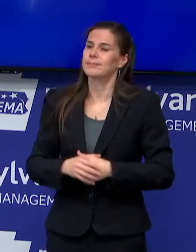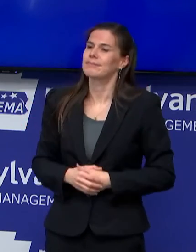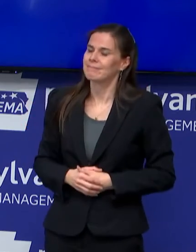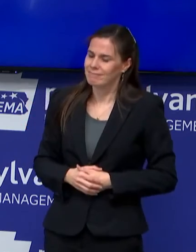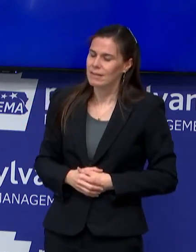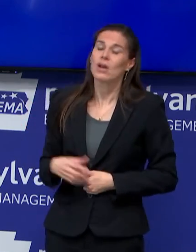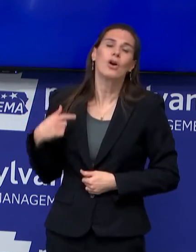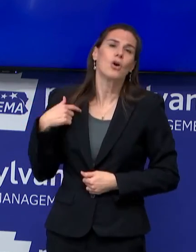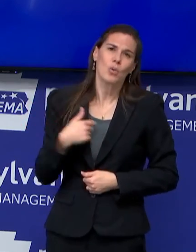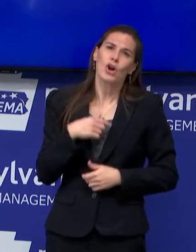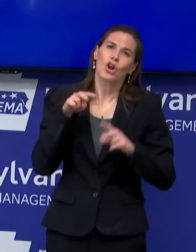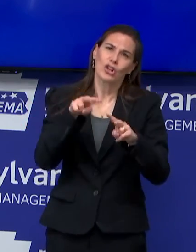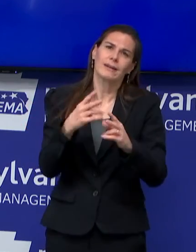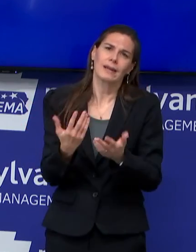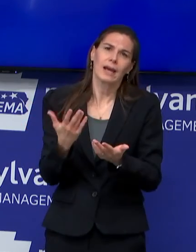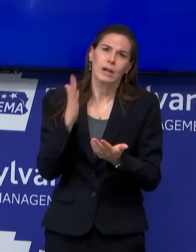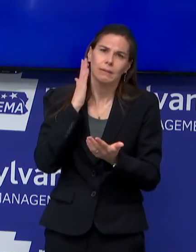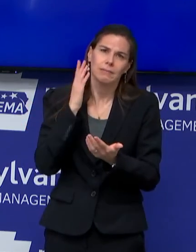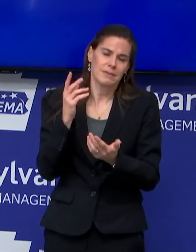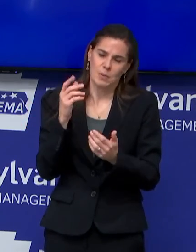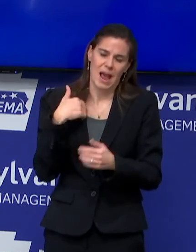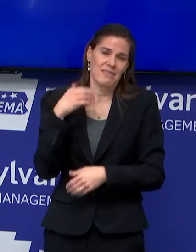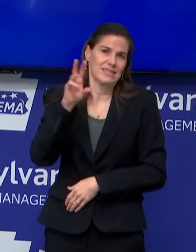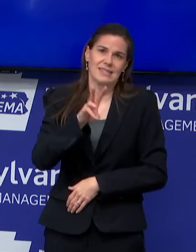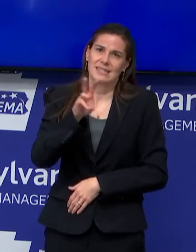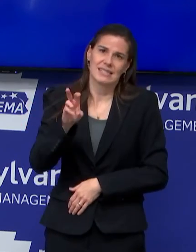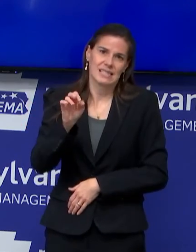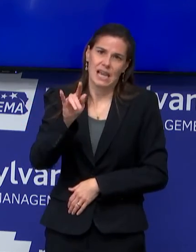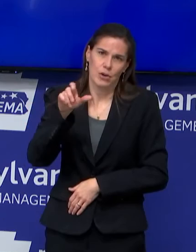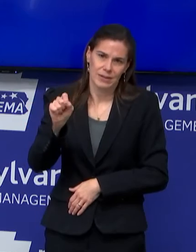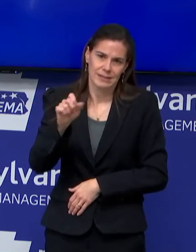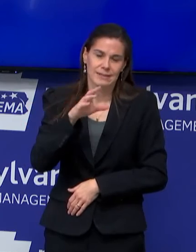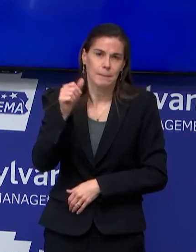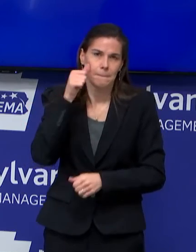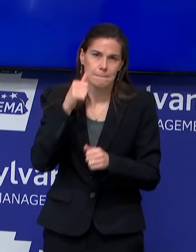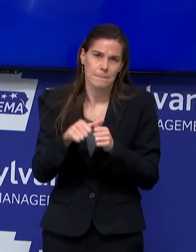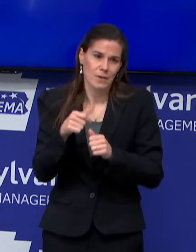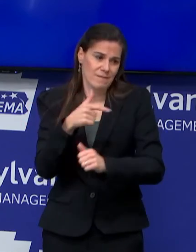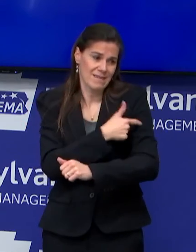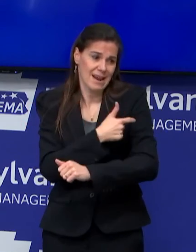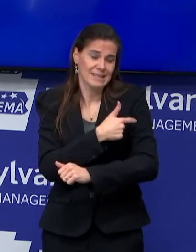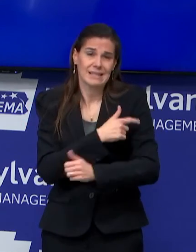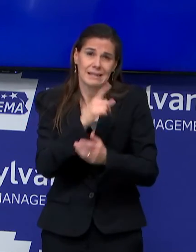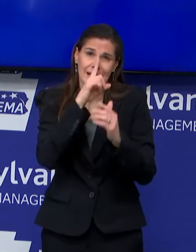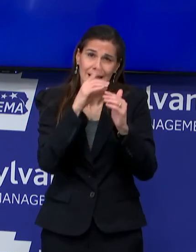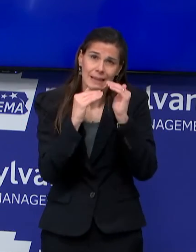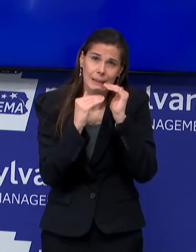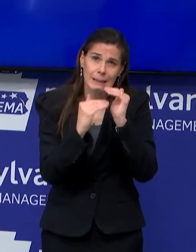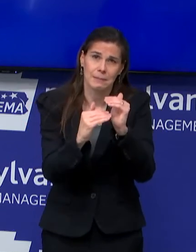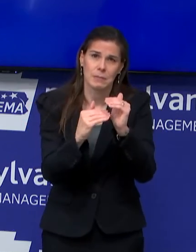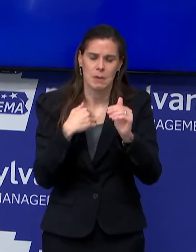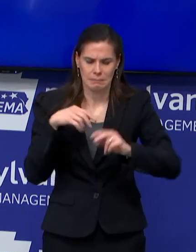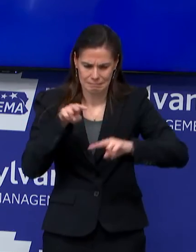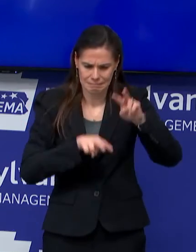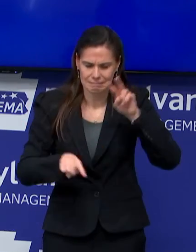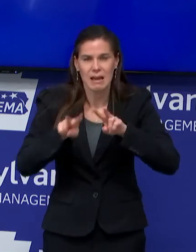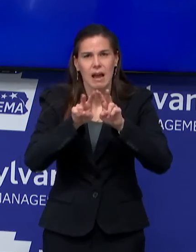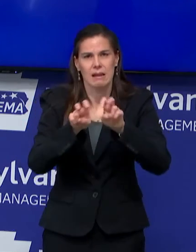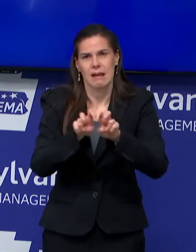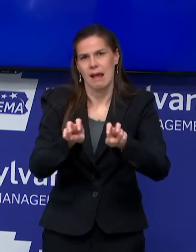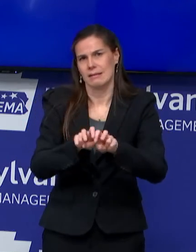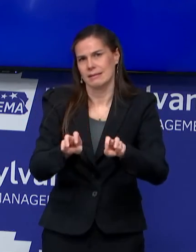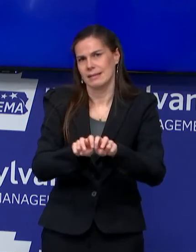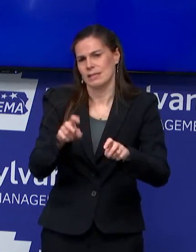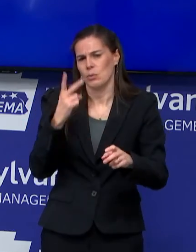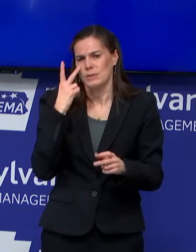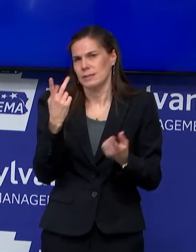that we have 66 counties that we work with, and a vaccine has been extremely limited. But we're continuing to look at that and doing an analysis on that to see